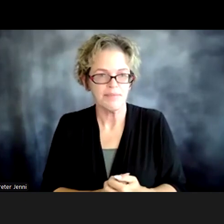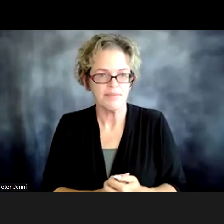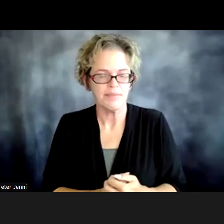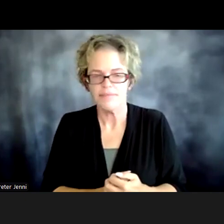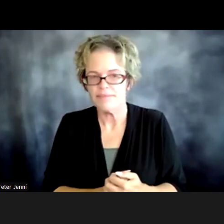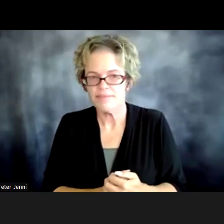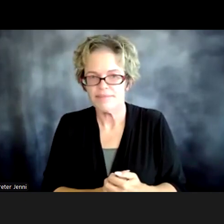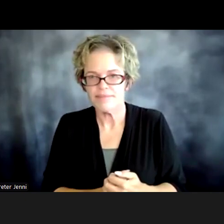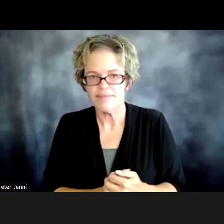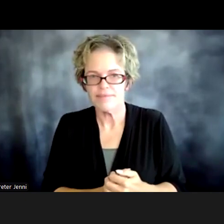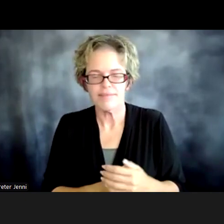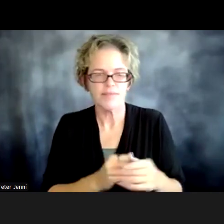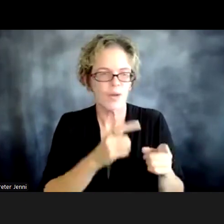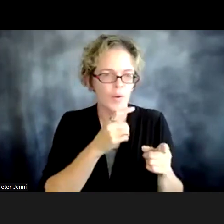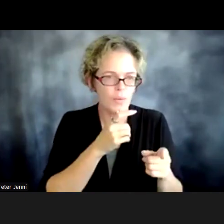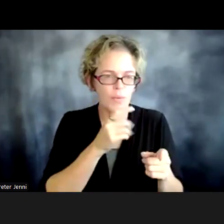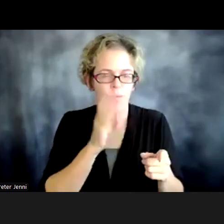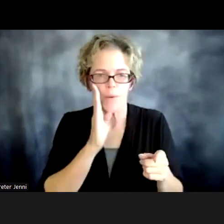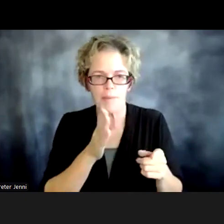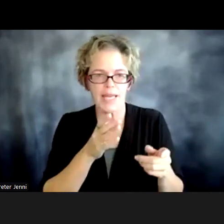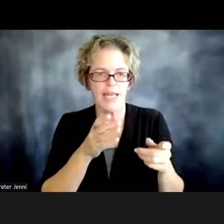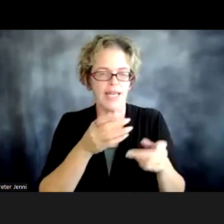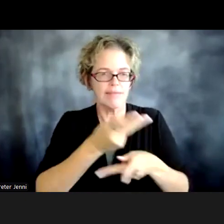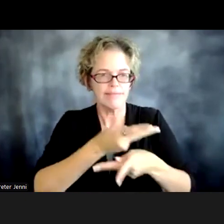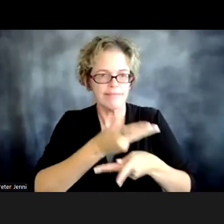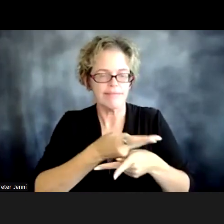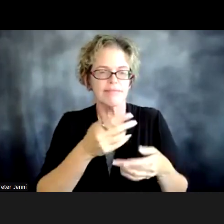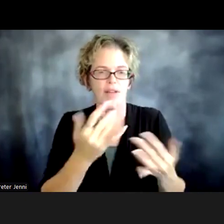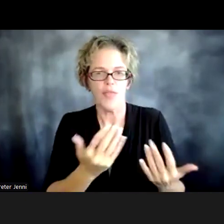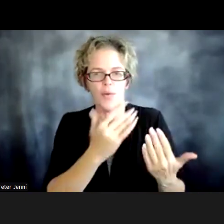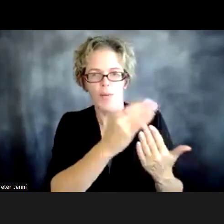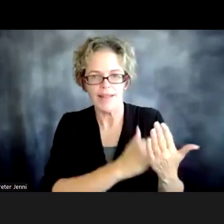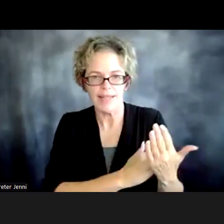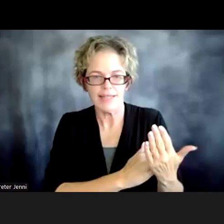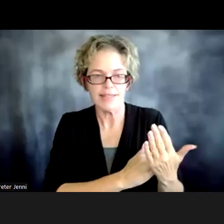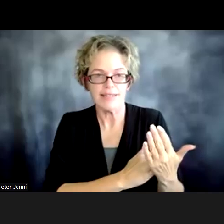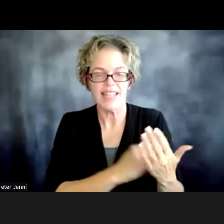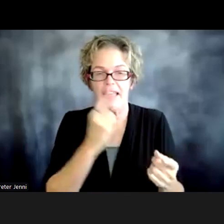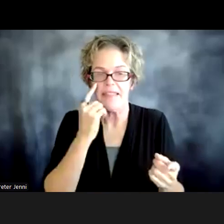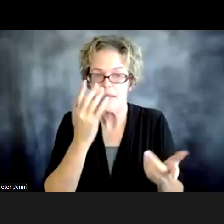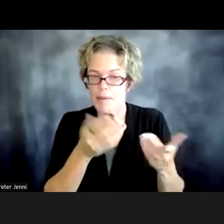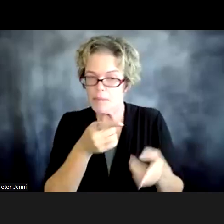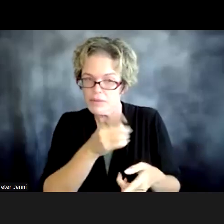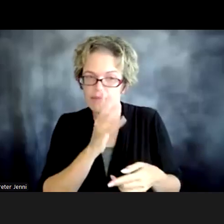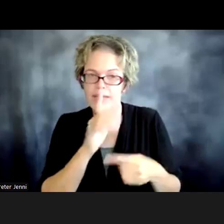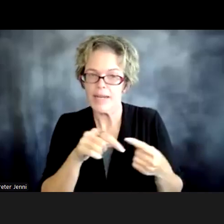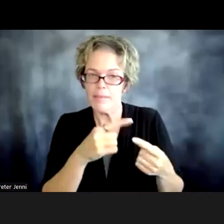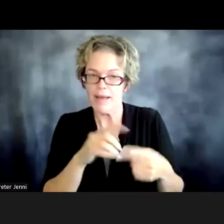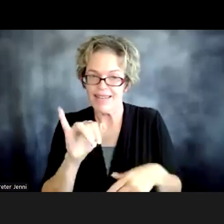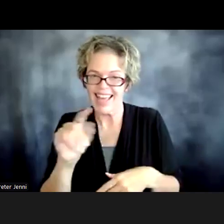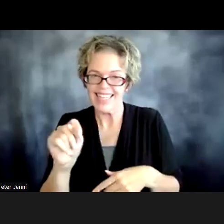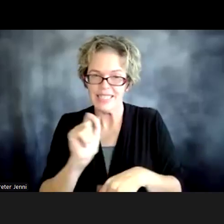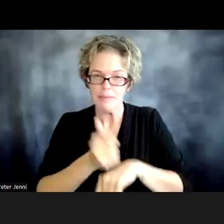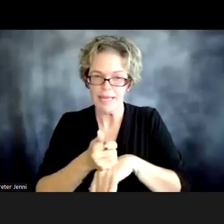How and who is going to be in charge of the wait list? I think you may be referring to an IT-based solution